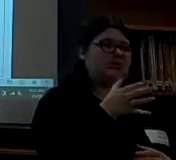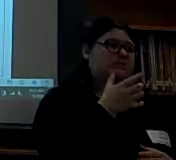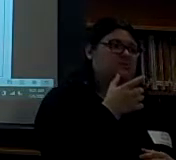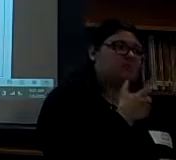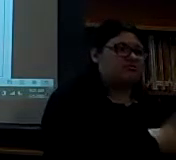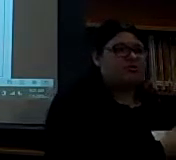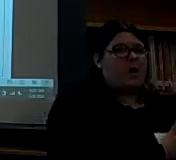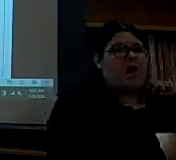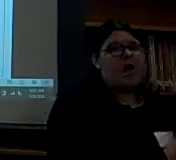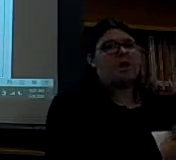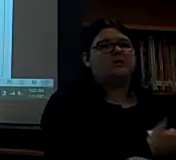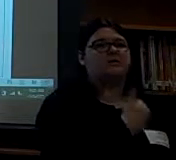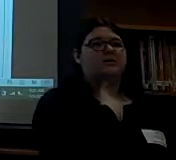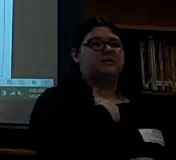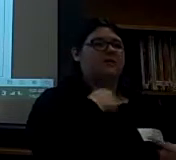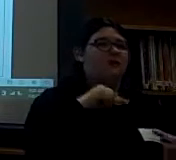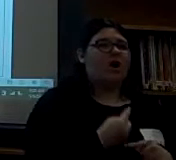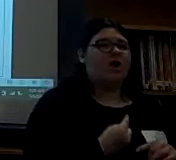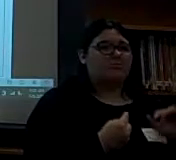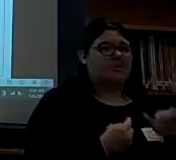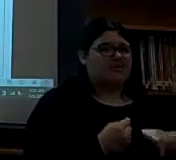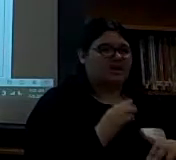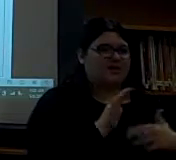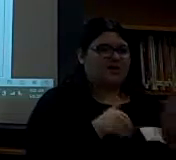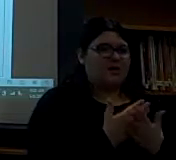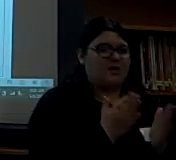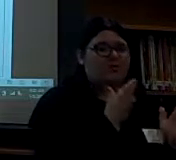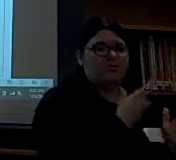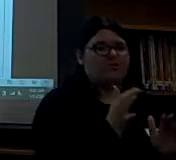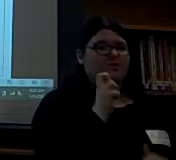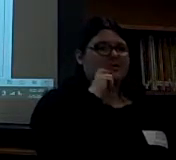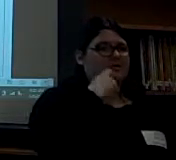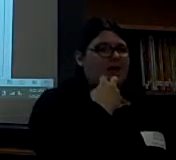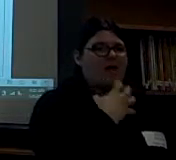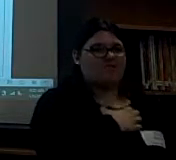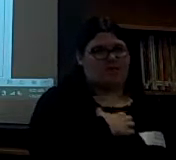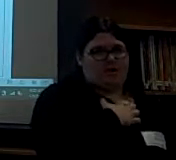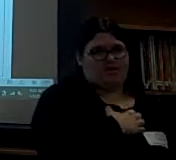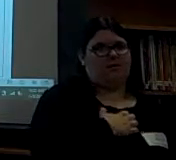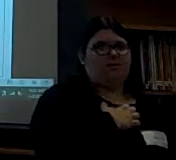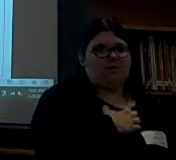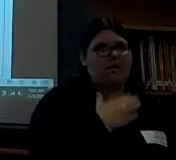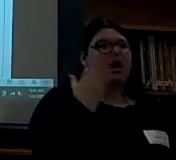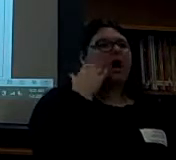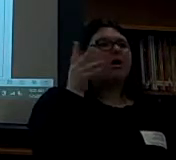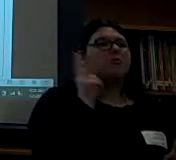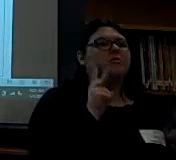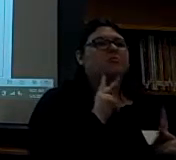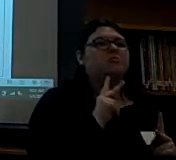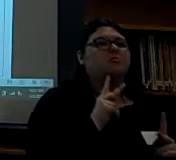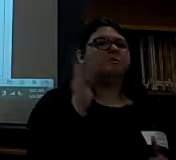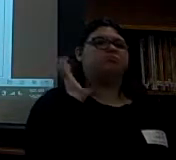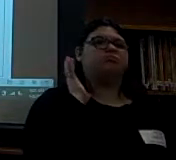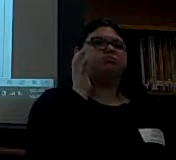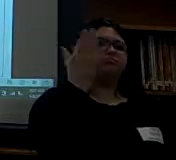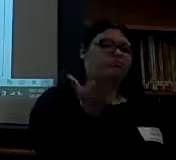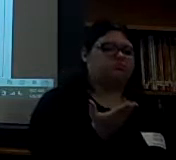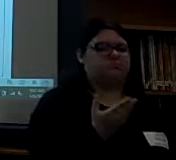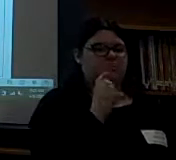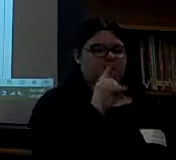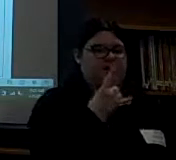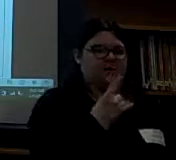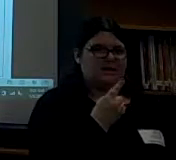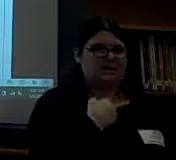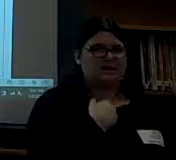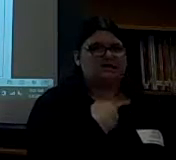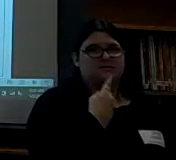the self-harm behaviors, those are also ways to numb yuck. I know people used to bring their kids to me, and I said this